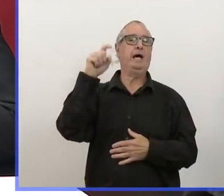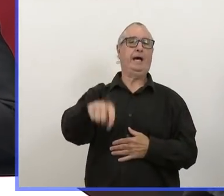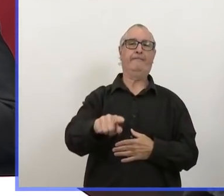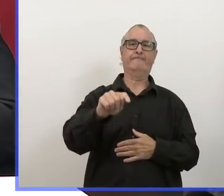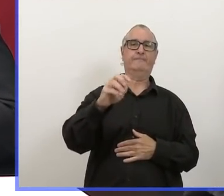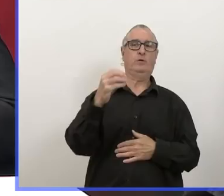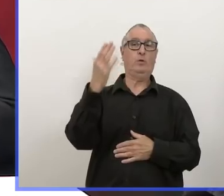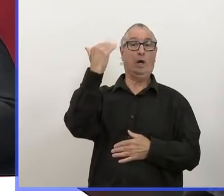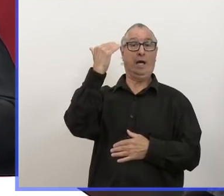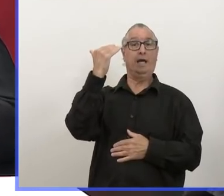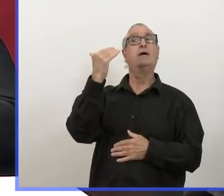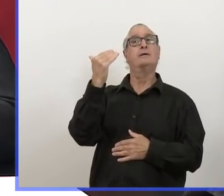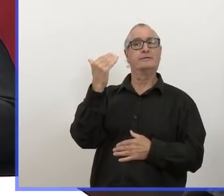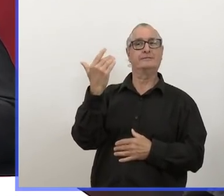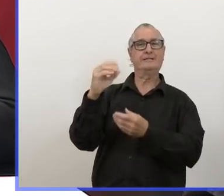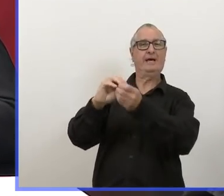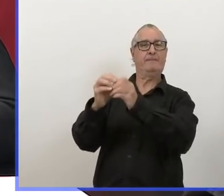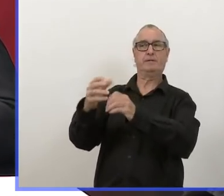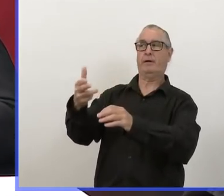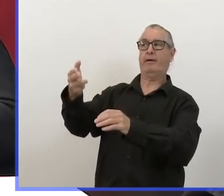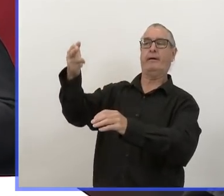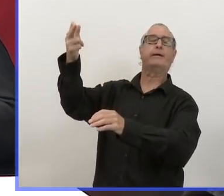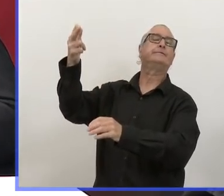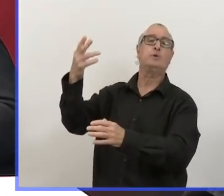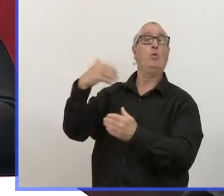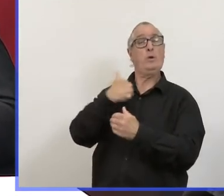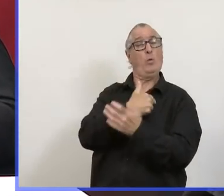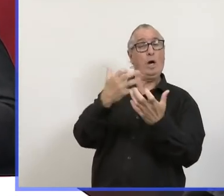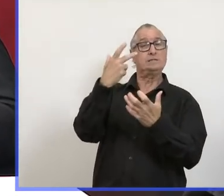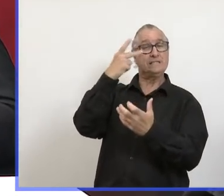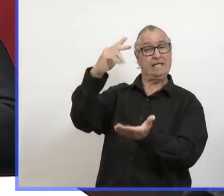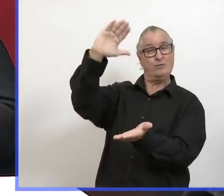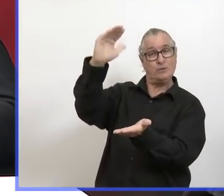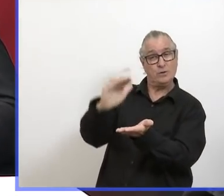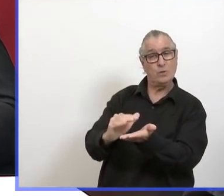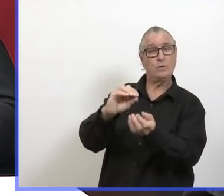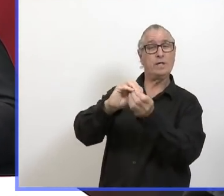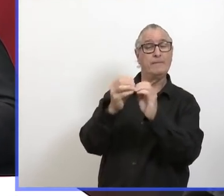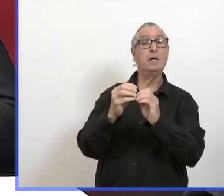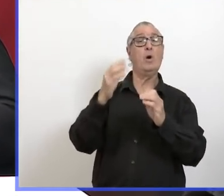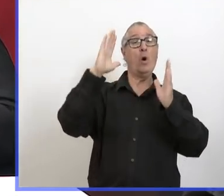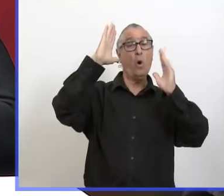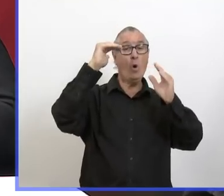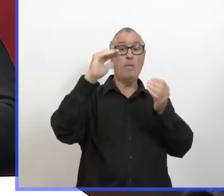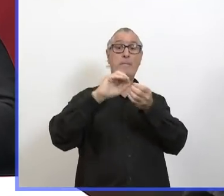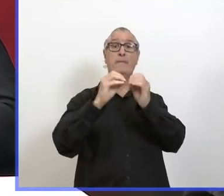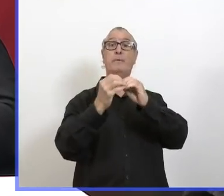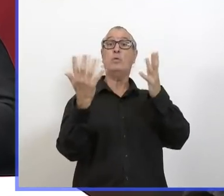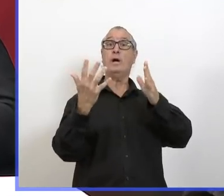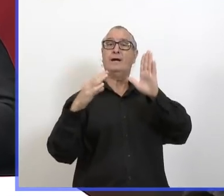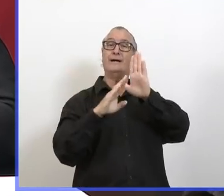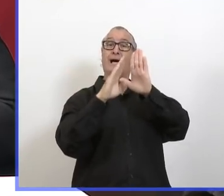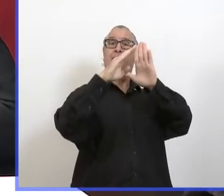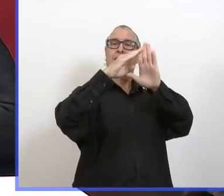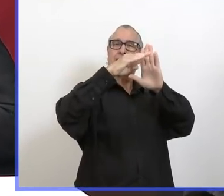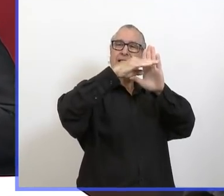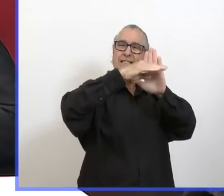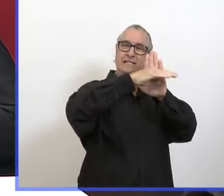going to come down. Obviously, we think there's a bit of a plateau. Hopefully they're coming down, but we could see some more hospitalizations and ICU usage over the next week for